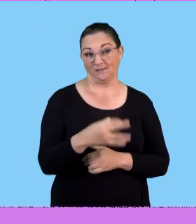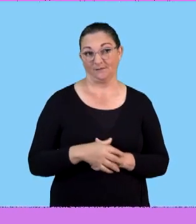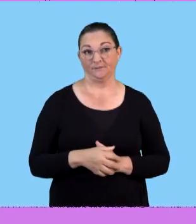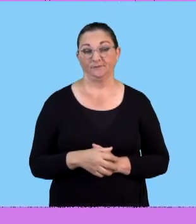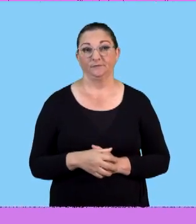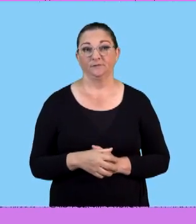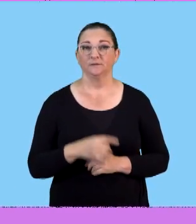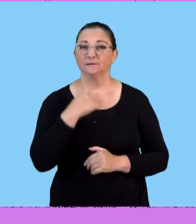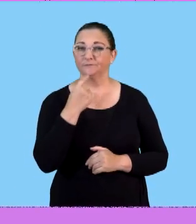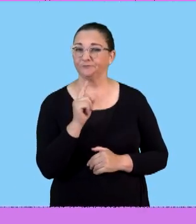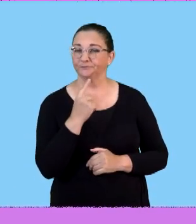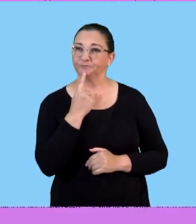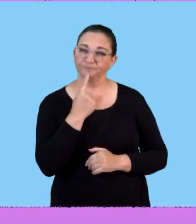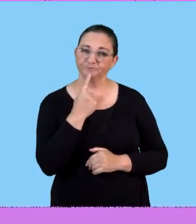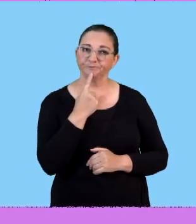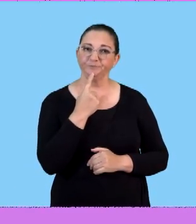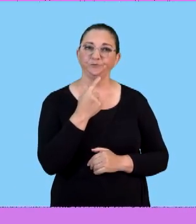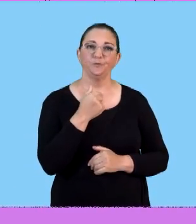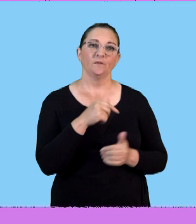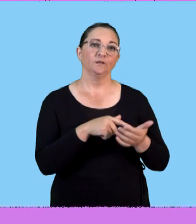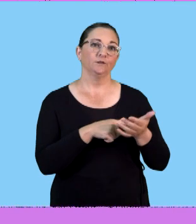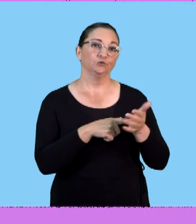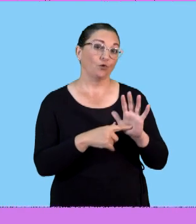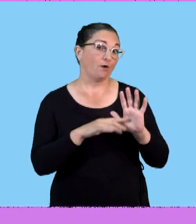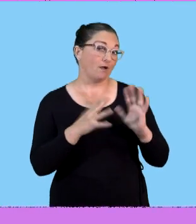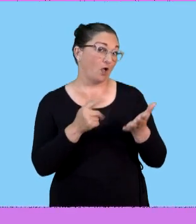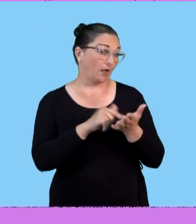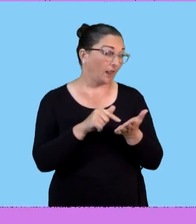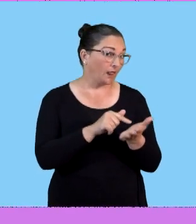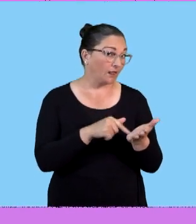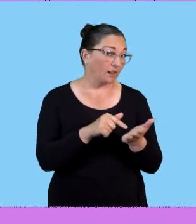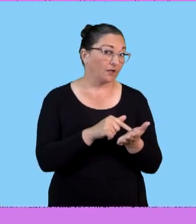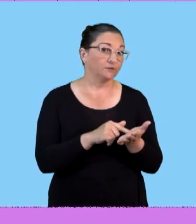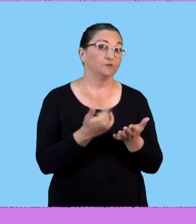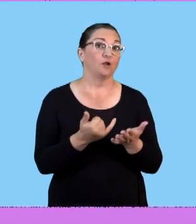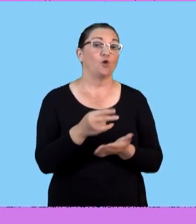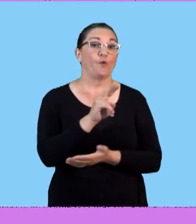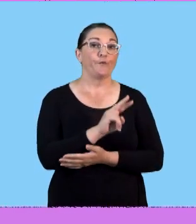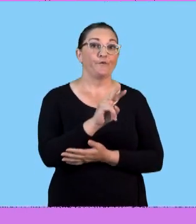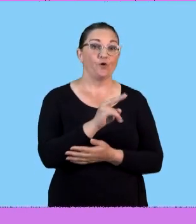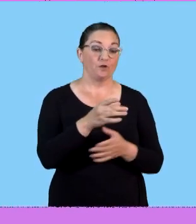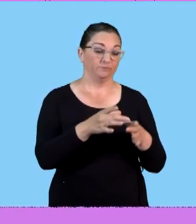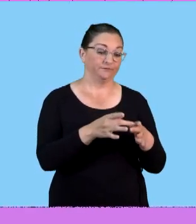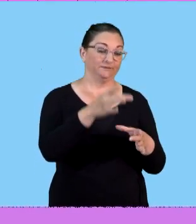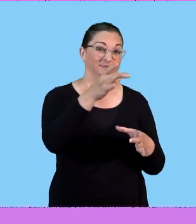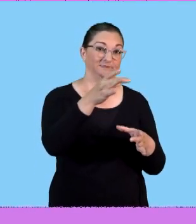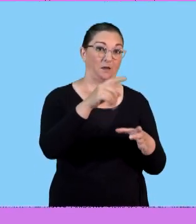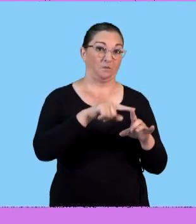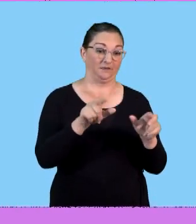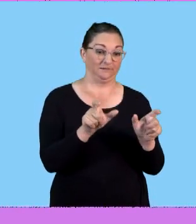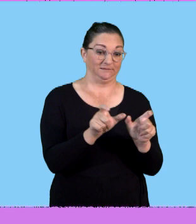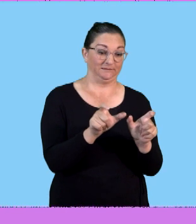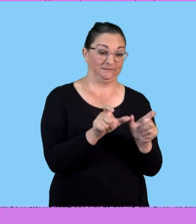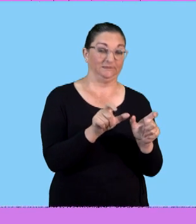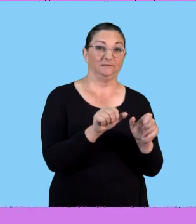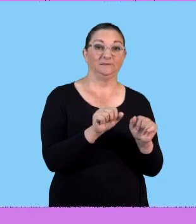So at question number 3, we are saying here that show by means of calculation that the volume of a cylinder with a diameter